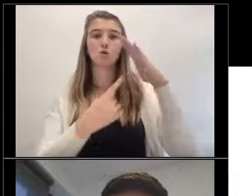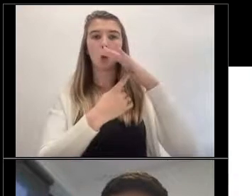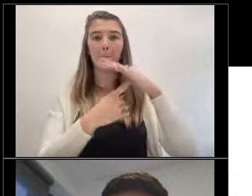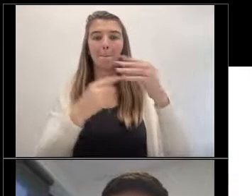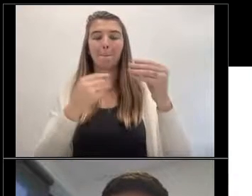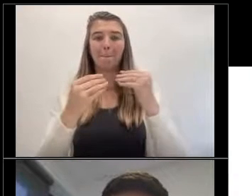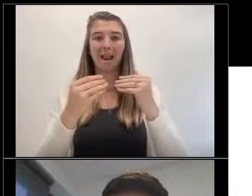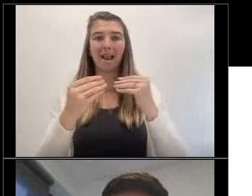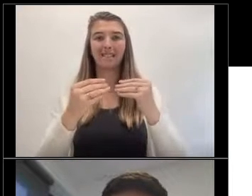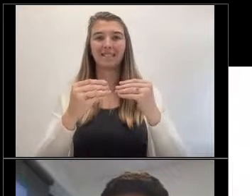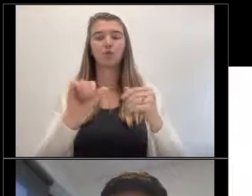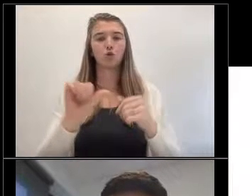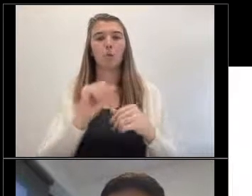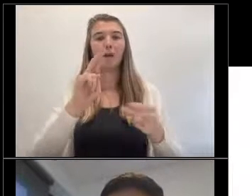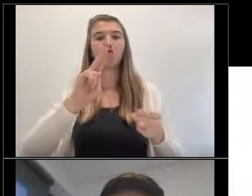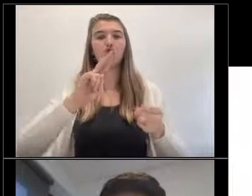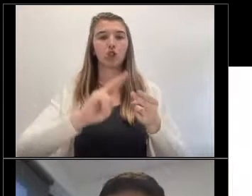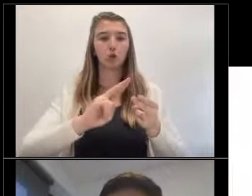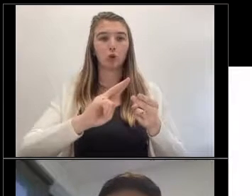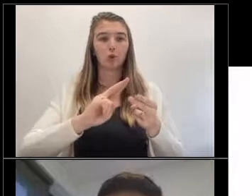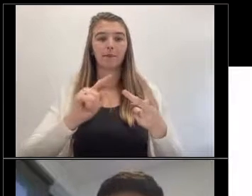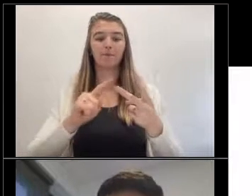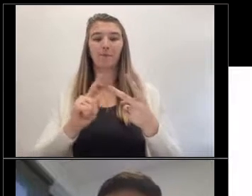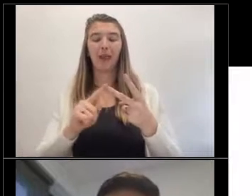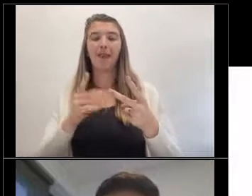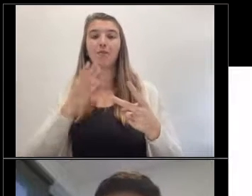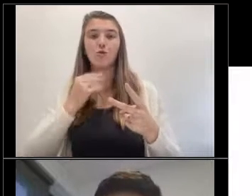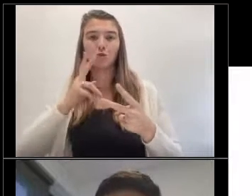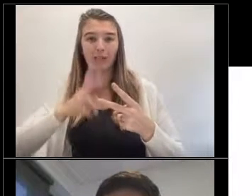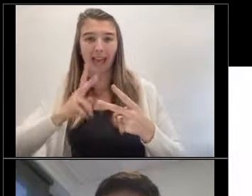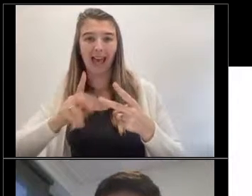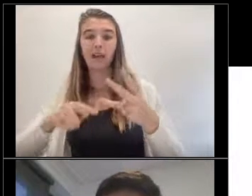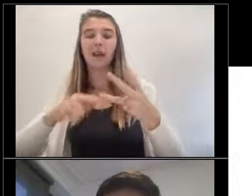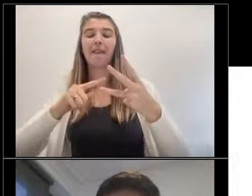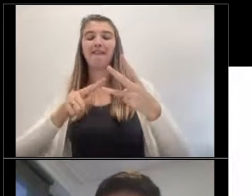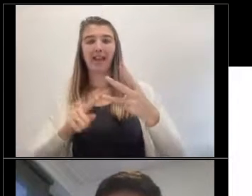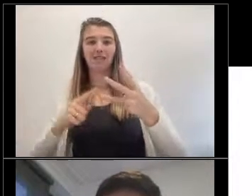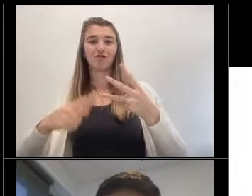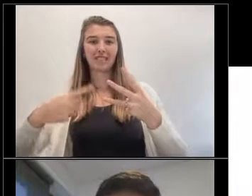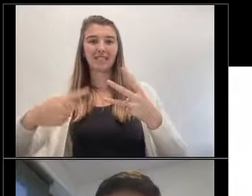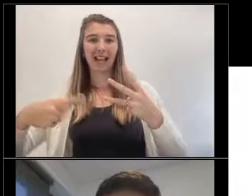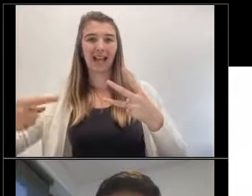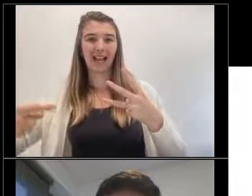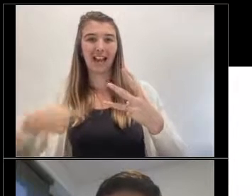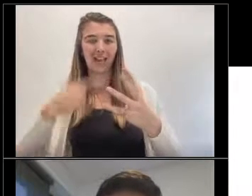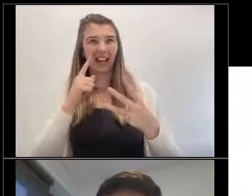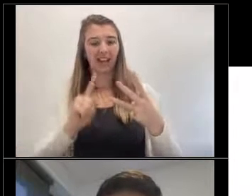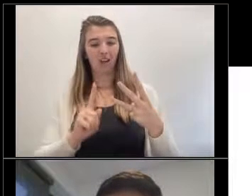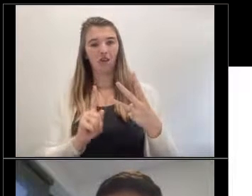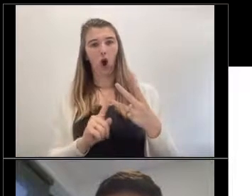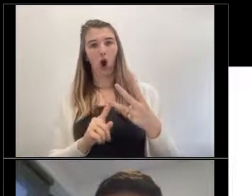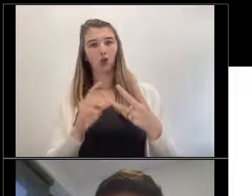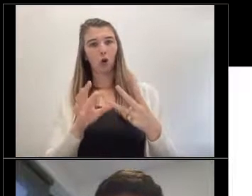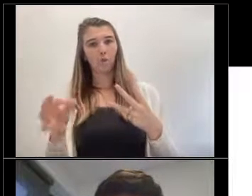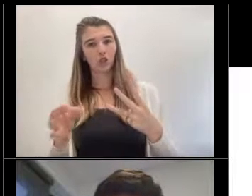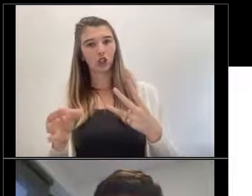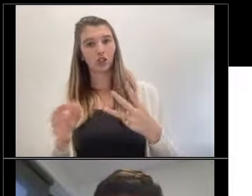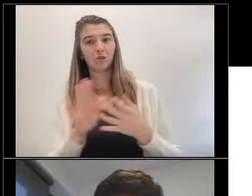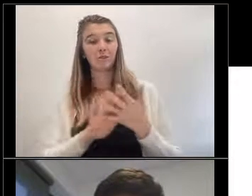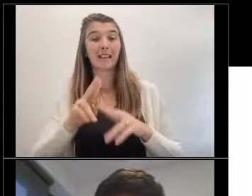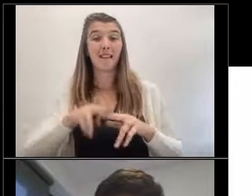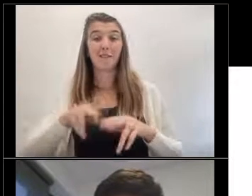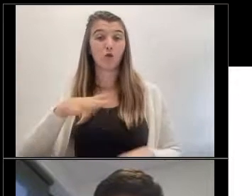and reuse, and then recycling comes as a third kind of option. So, you know, when you don't really need something,